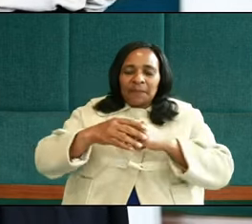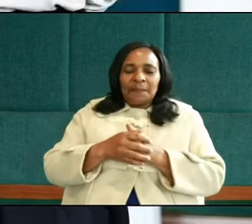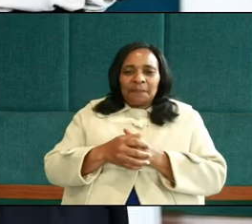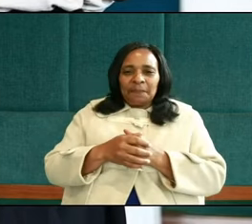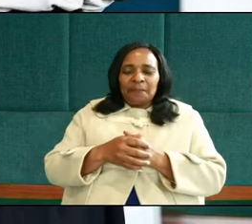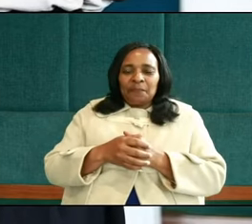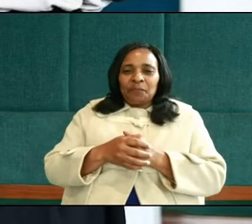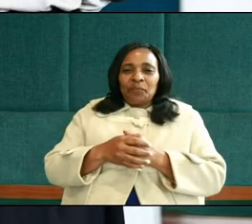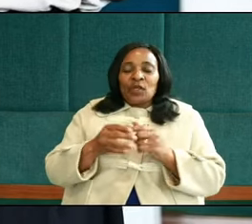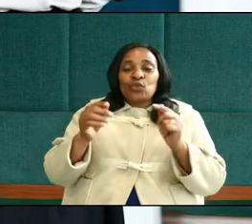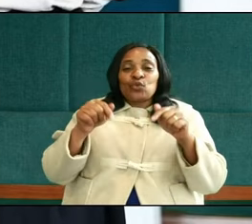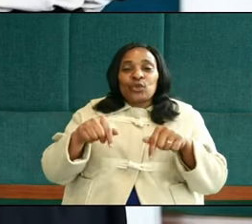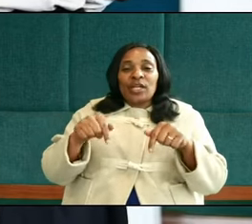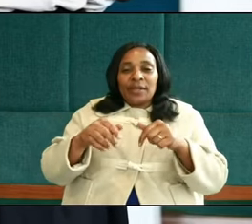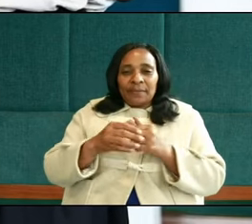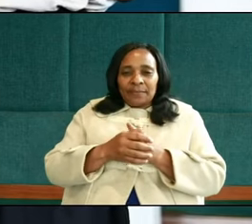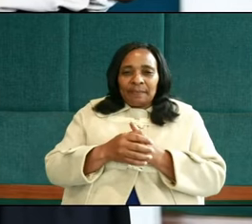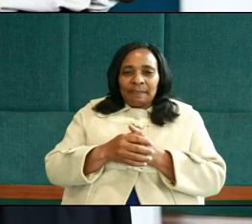today,